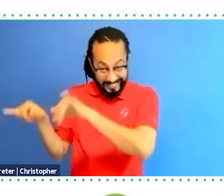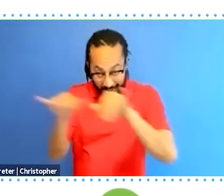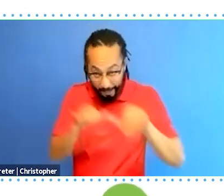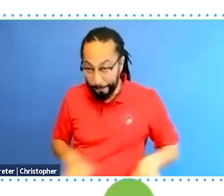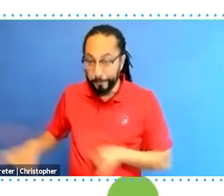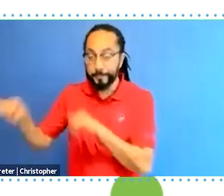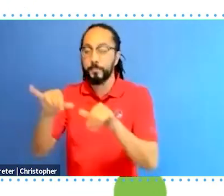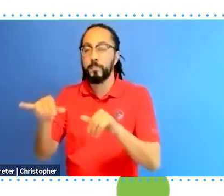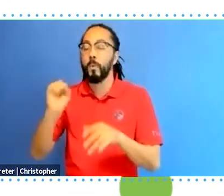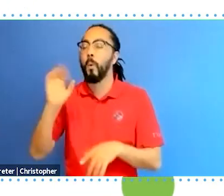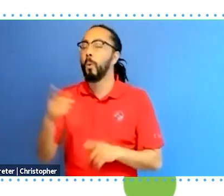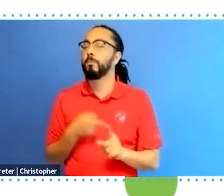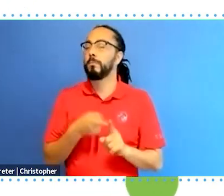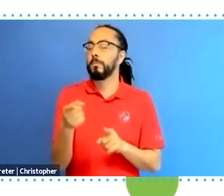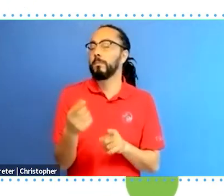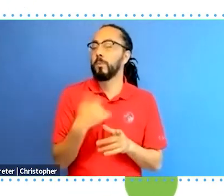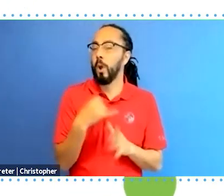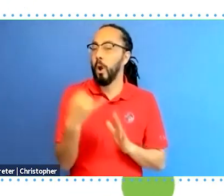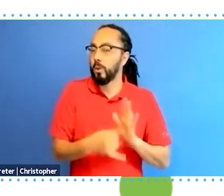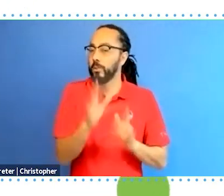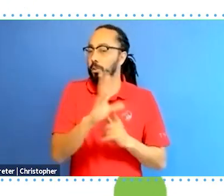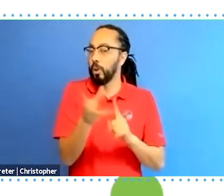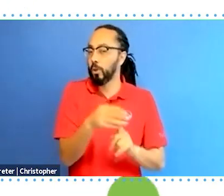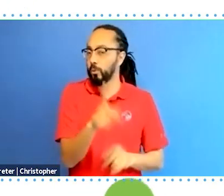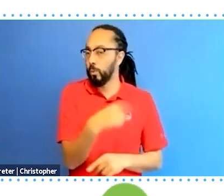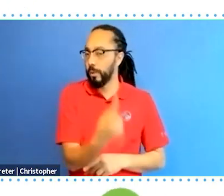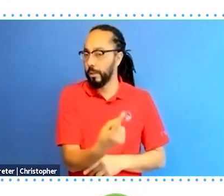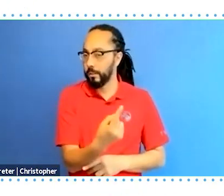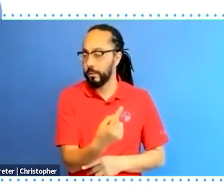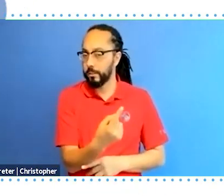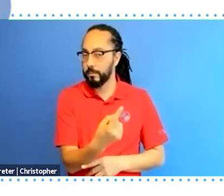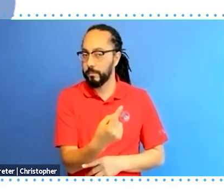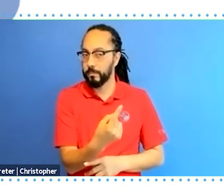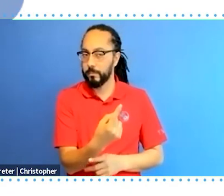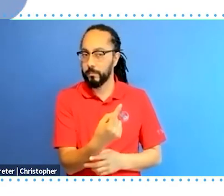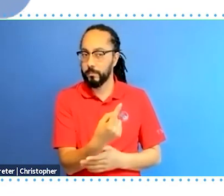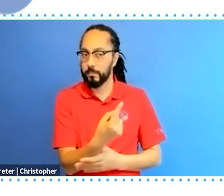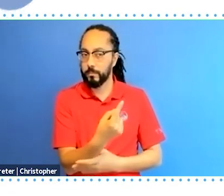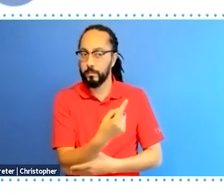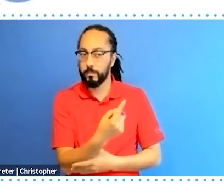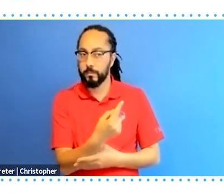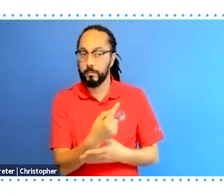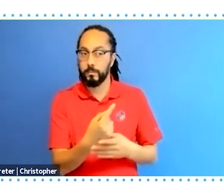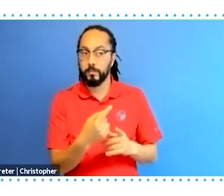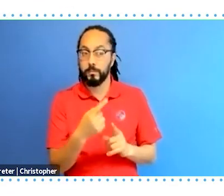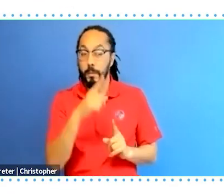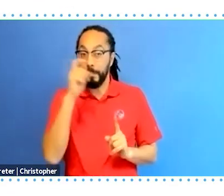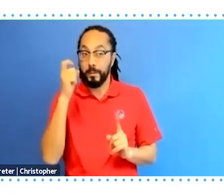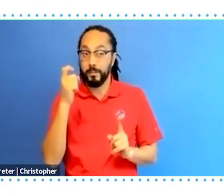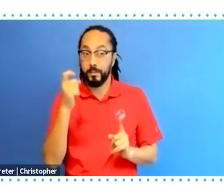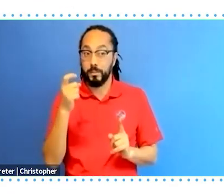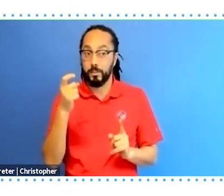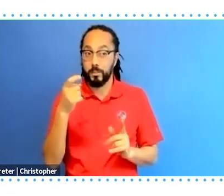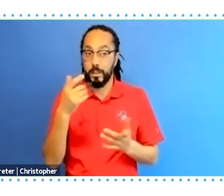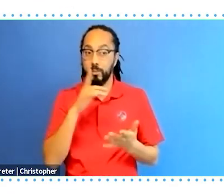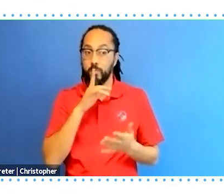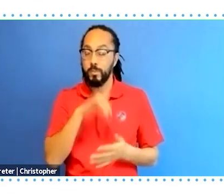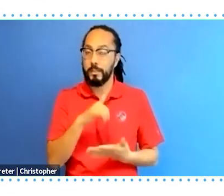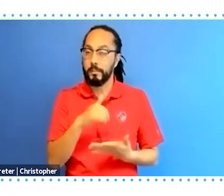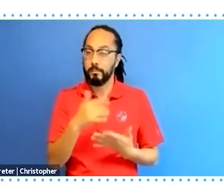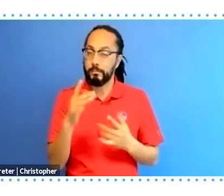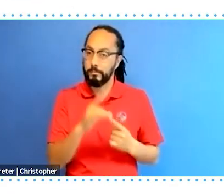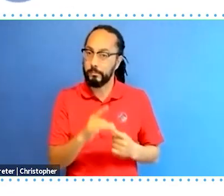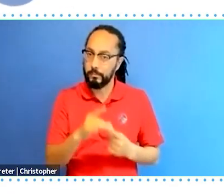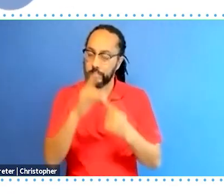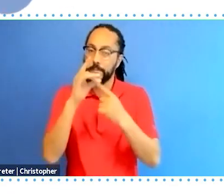with the nature of arts and culture being either unique in the taxation that people are feeling,